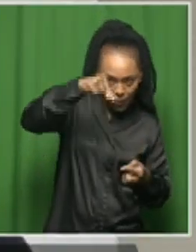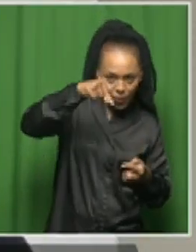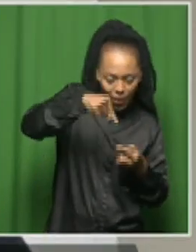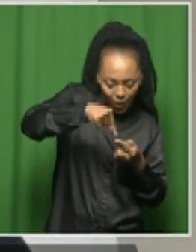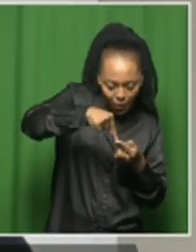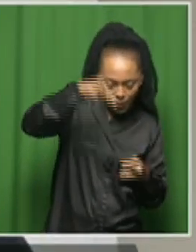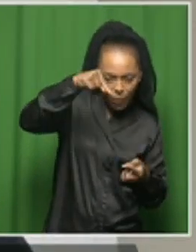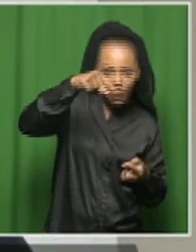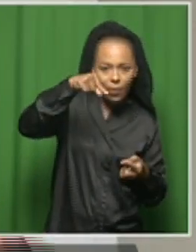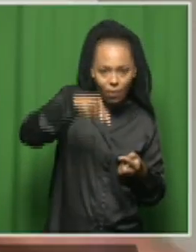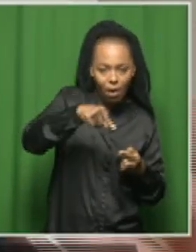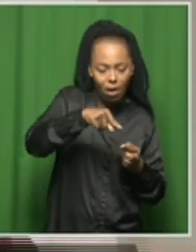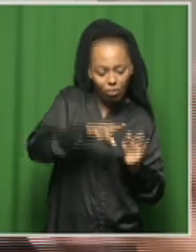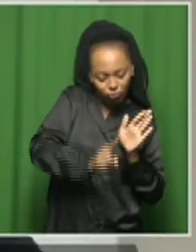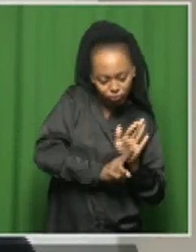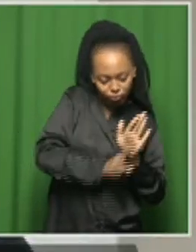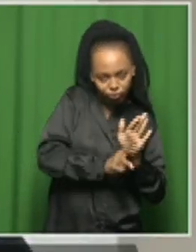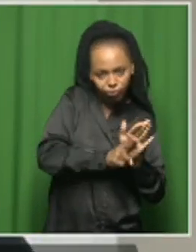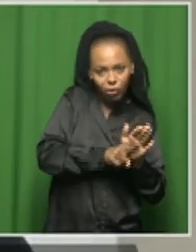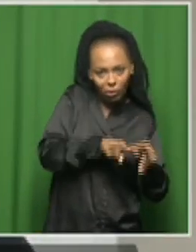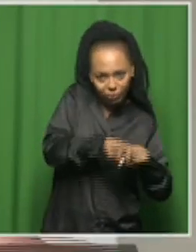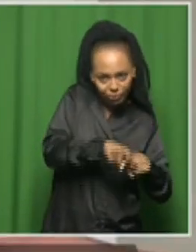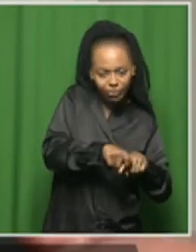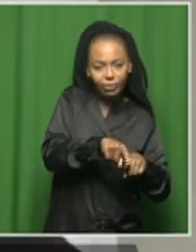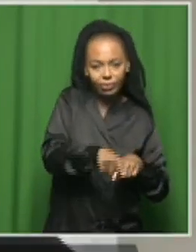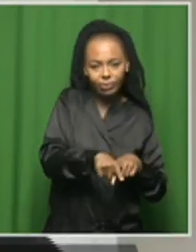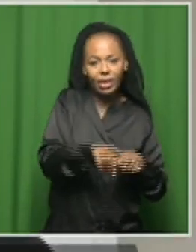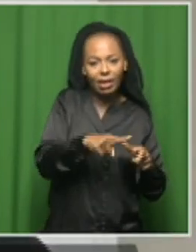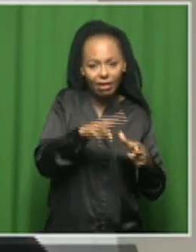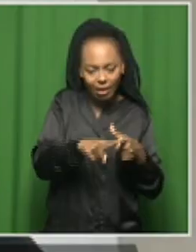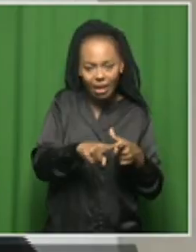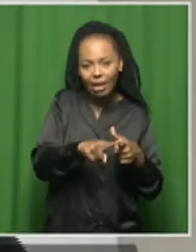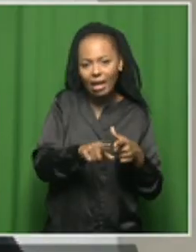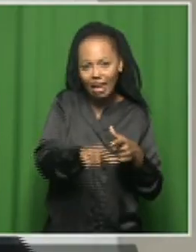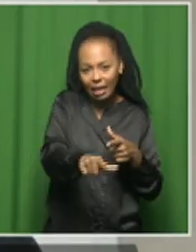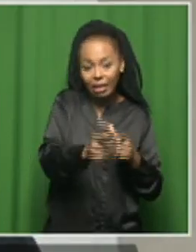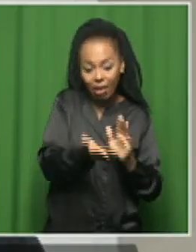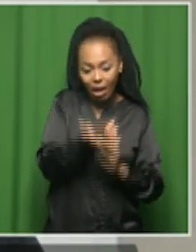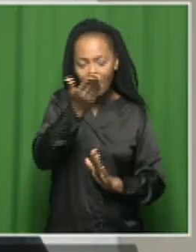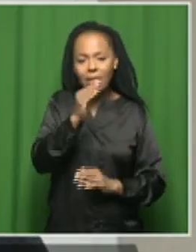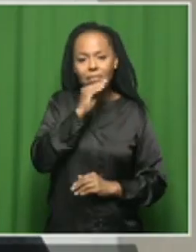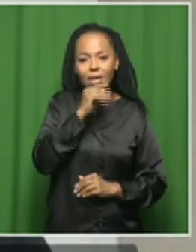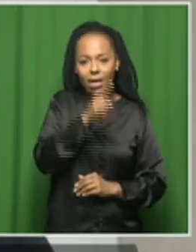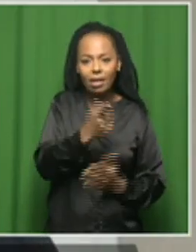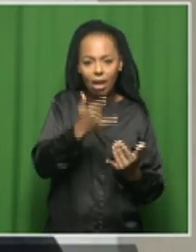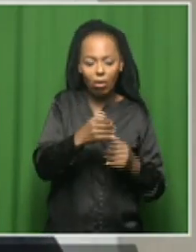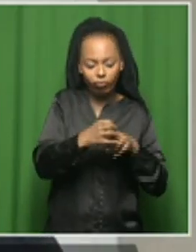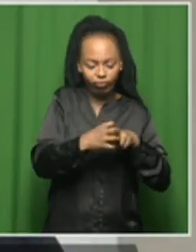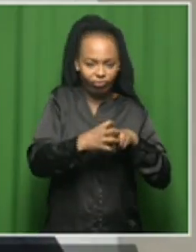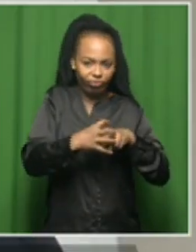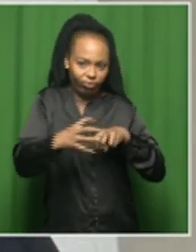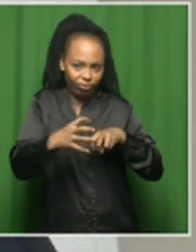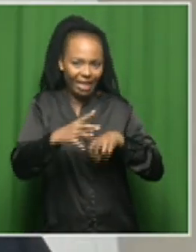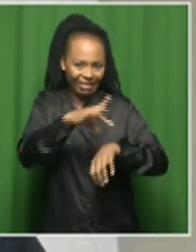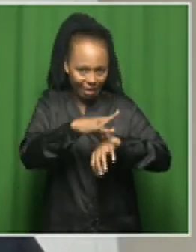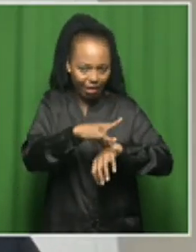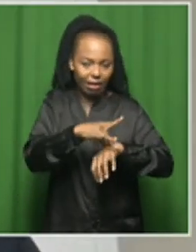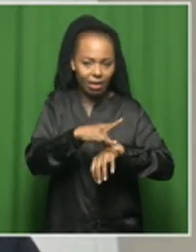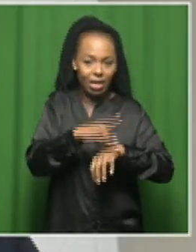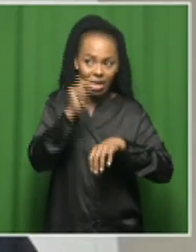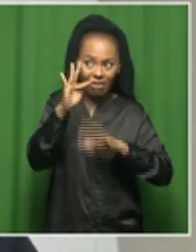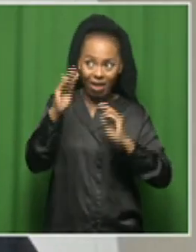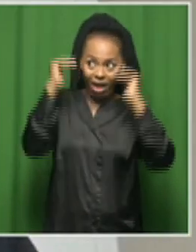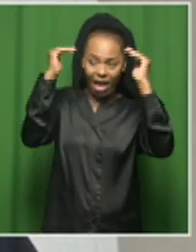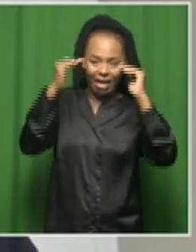we say that you develop gout over a period of time. So the people who are at a high risk, or the people